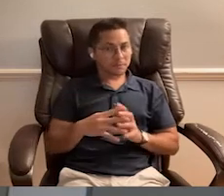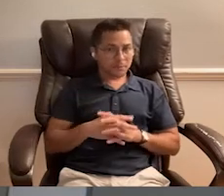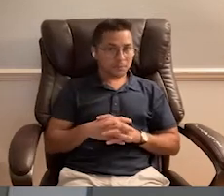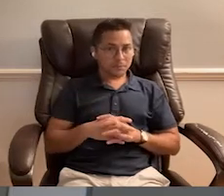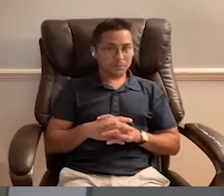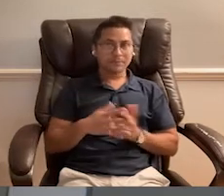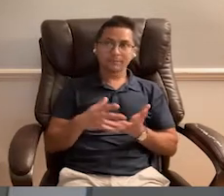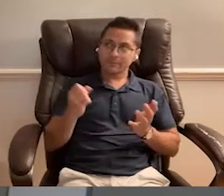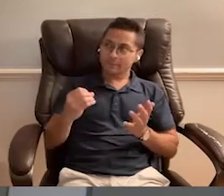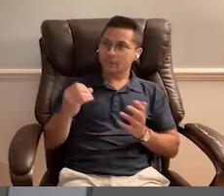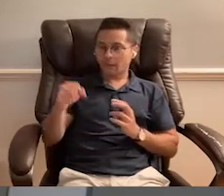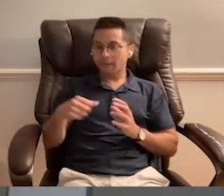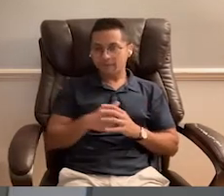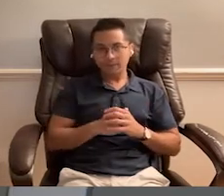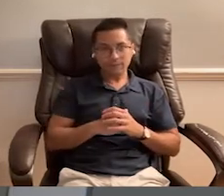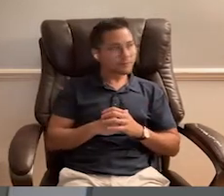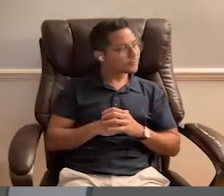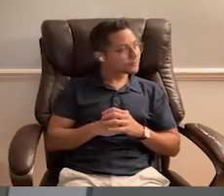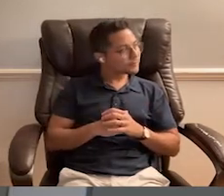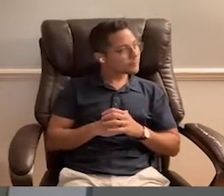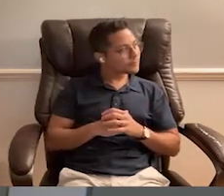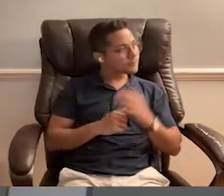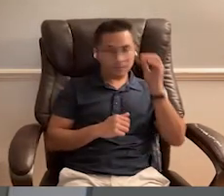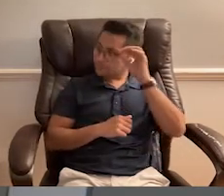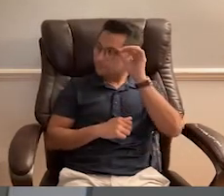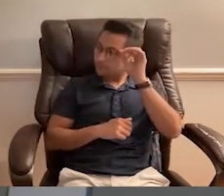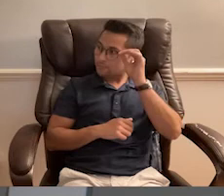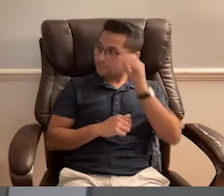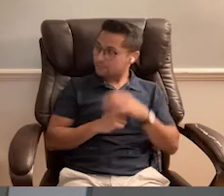least 3 years of age. Okay. Mm-hmm. So, yes.